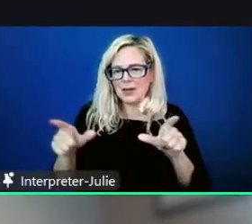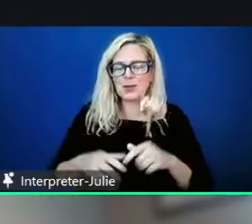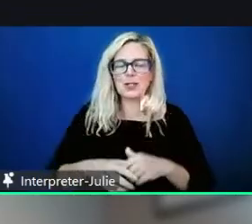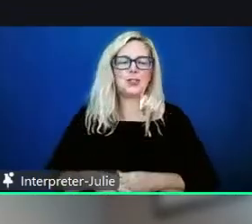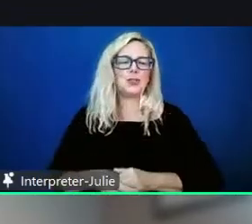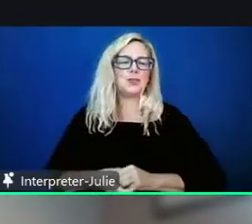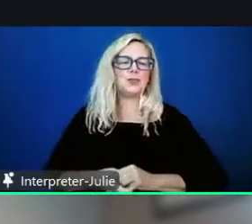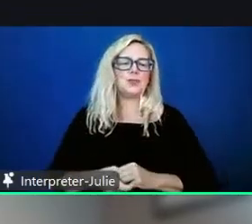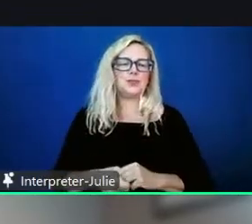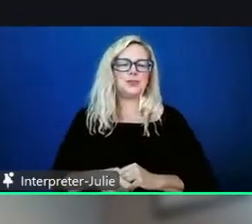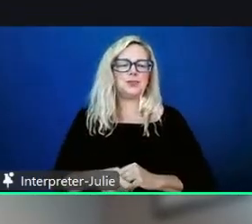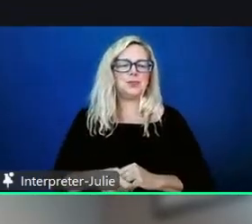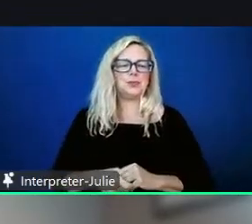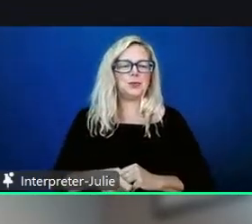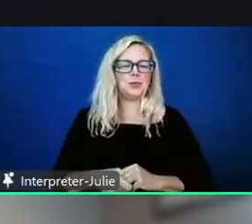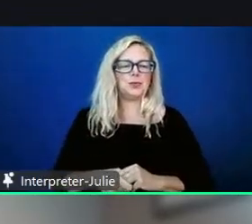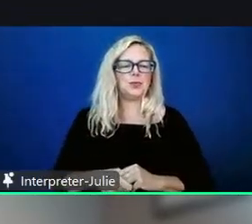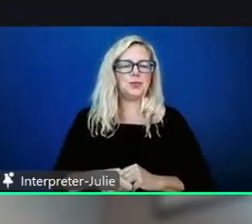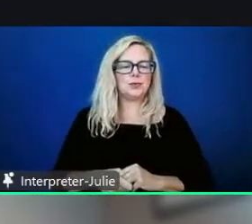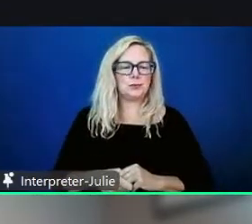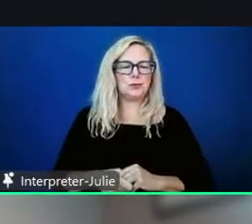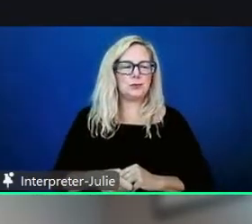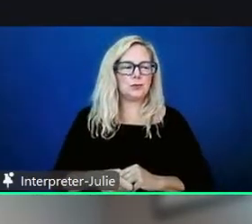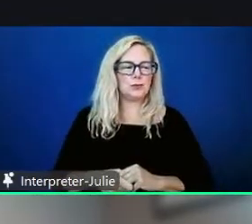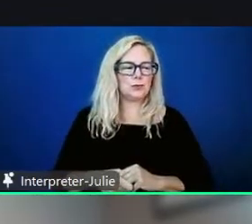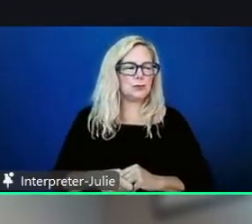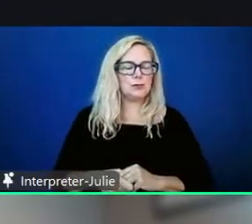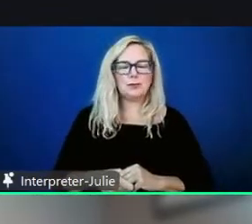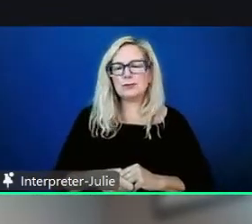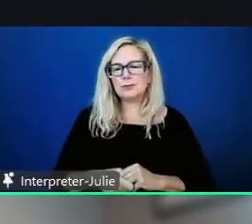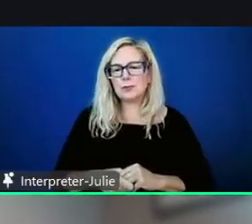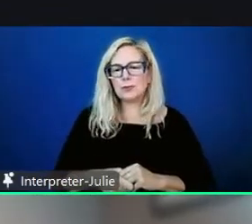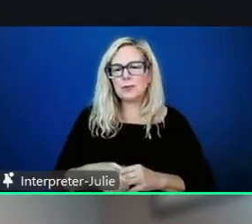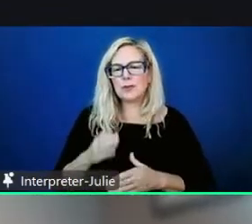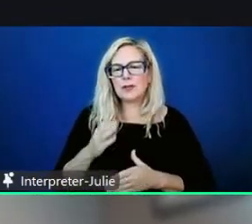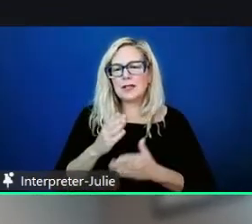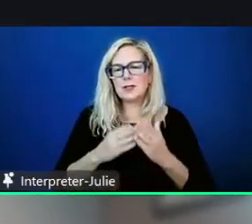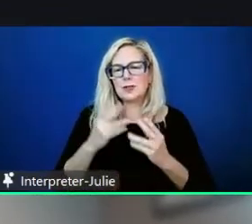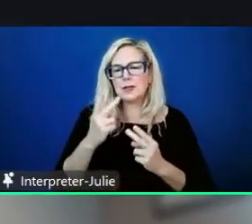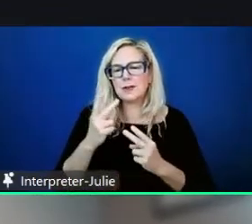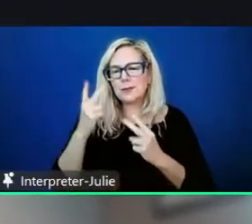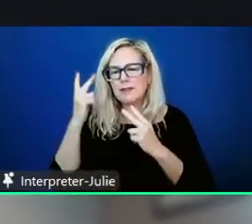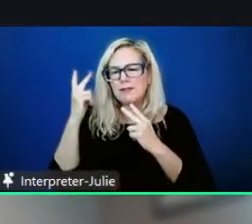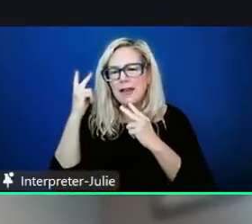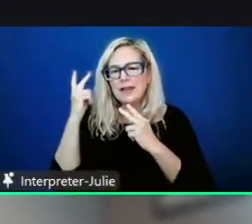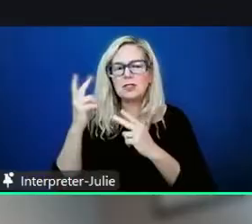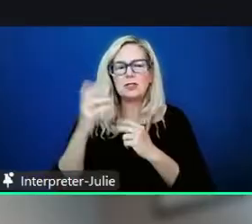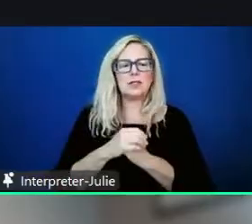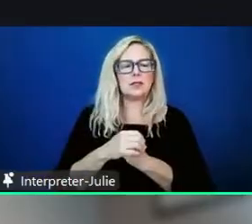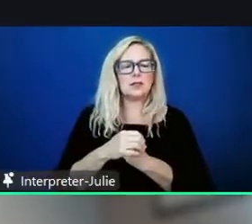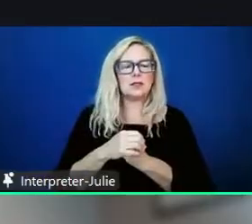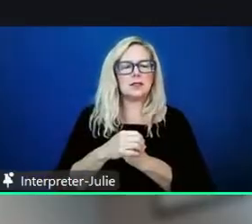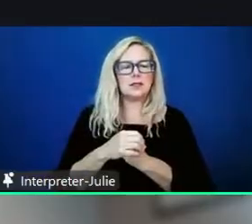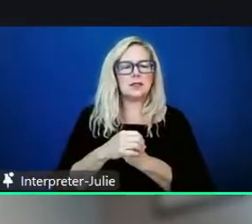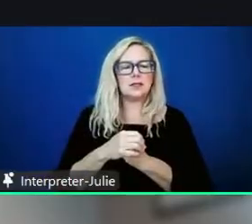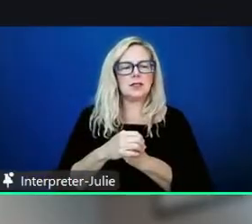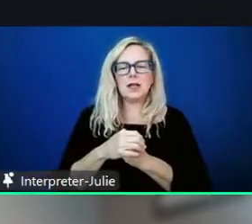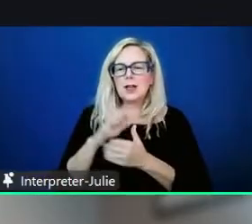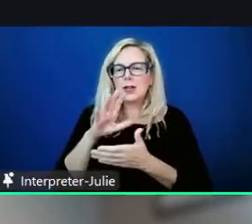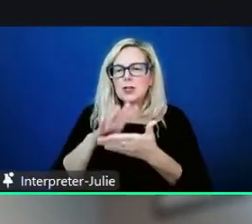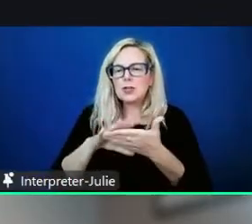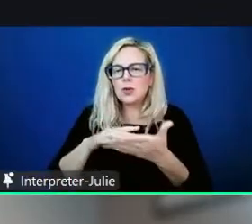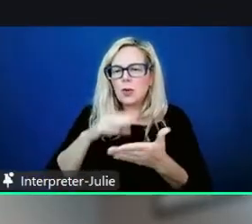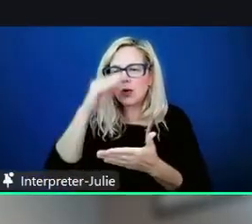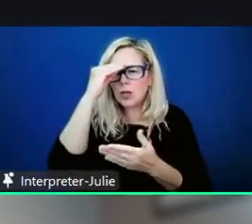So just in terms of some reflections here, so learn about clinical rotation barriers for schools that have disability affinity